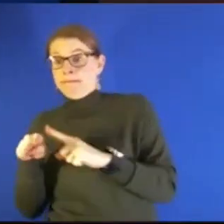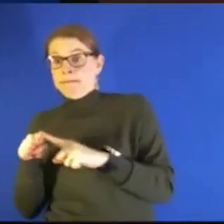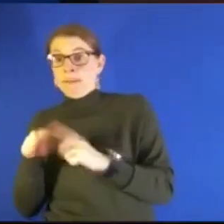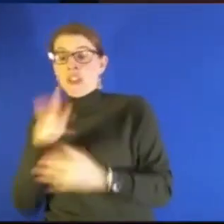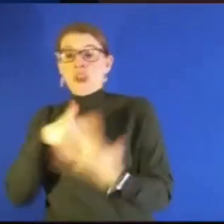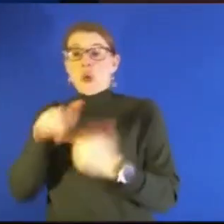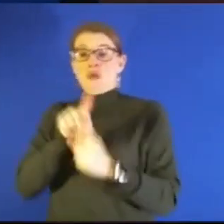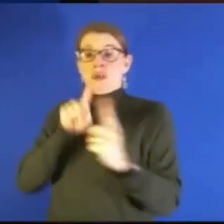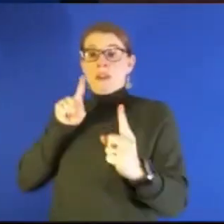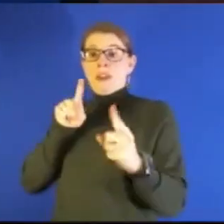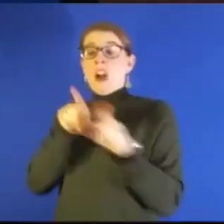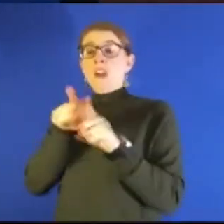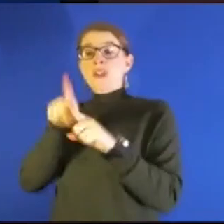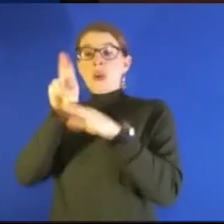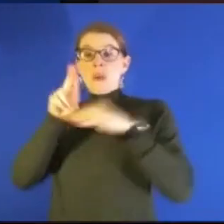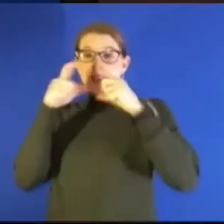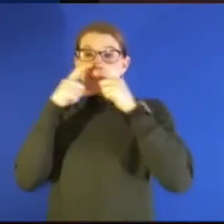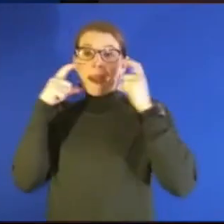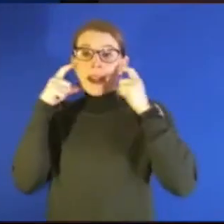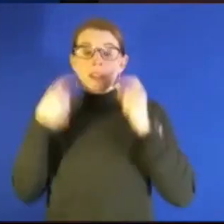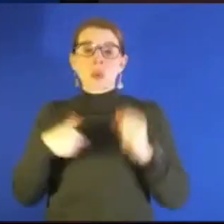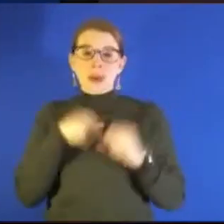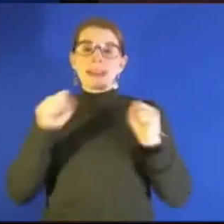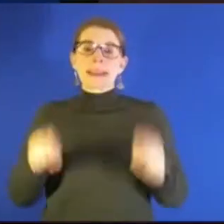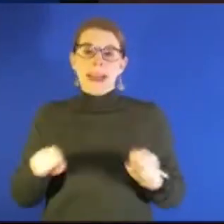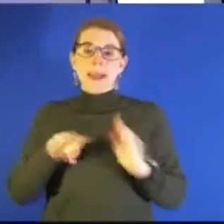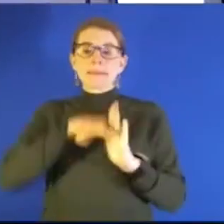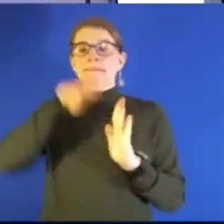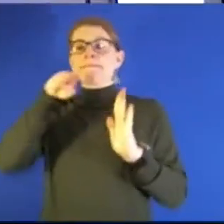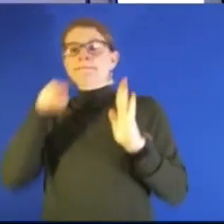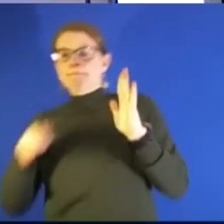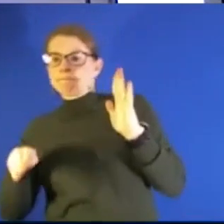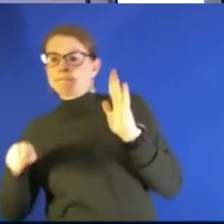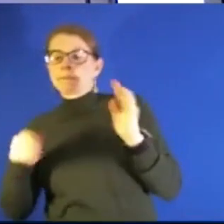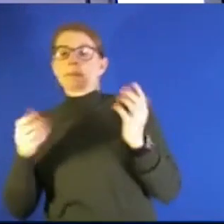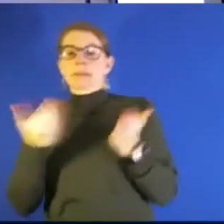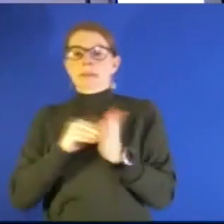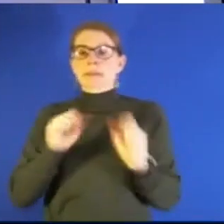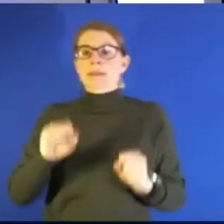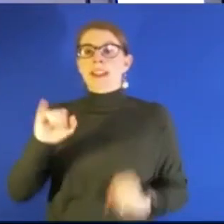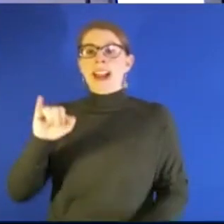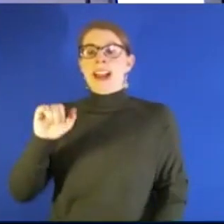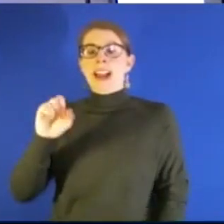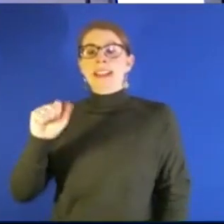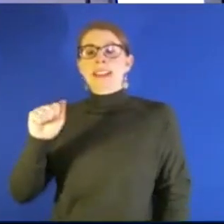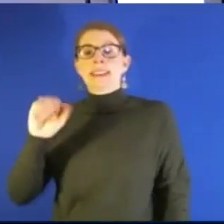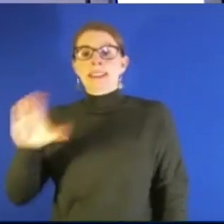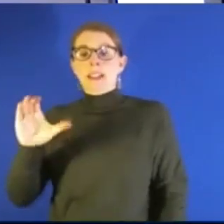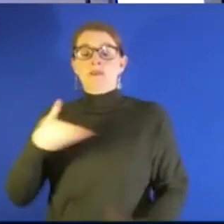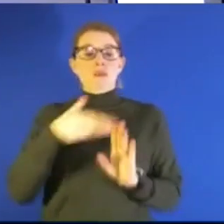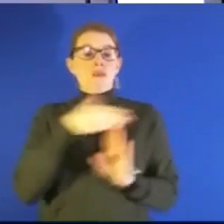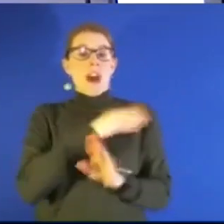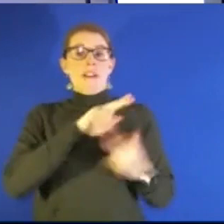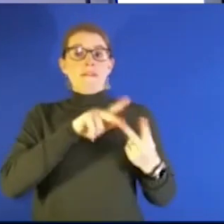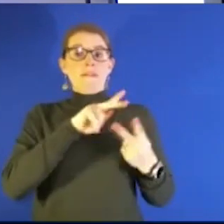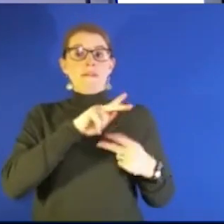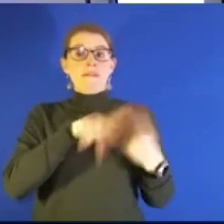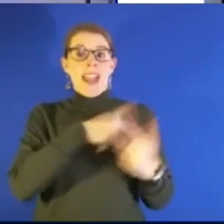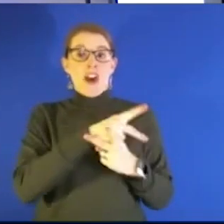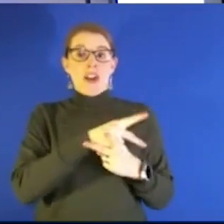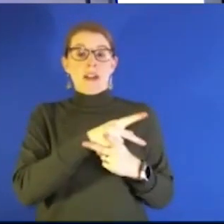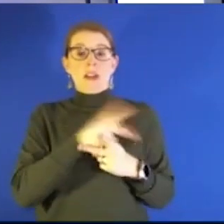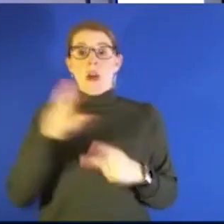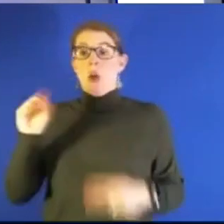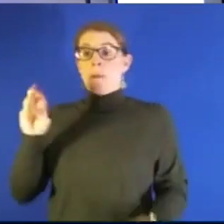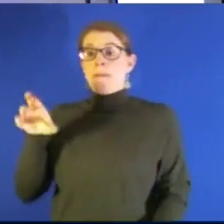times in this community. We can bend it again. Yeah. Isaac wants to know, compared to prior variants, do Omicron patients tend to be